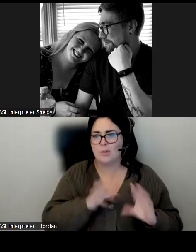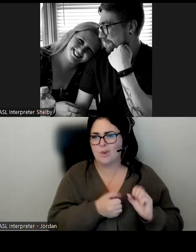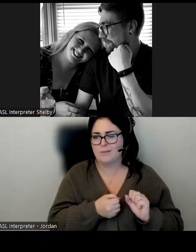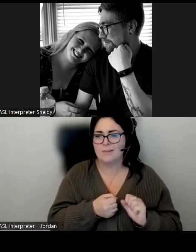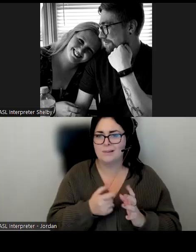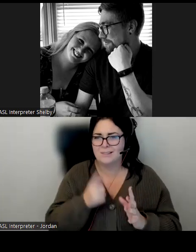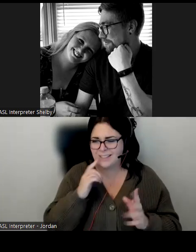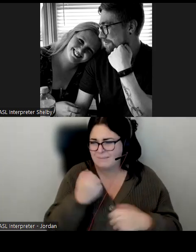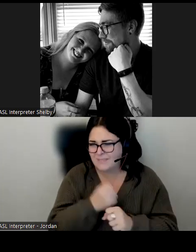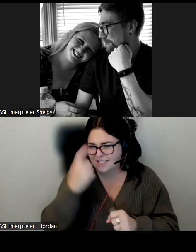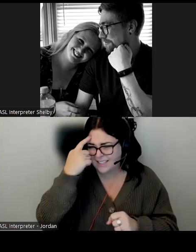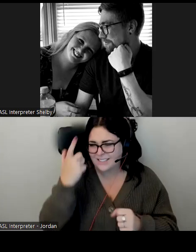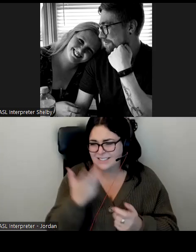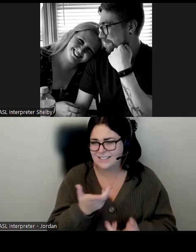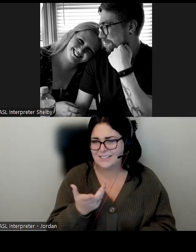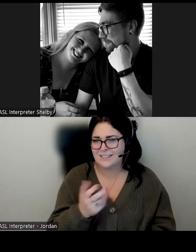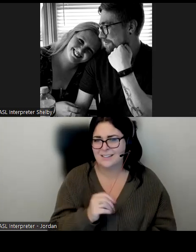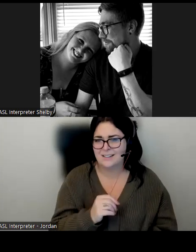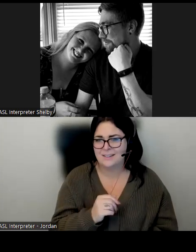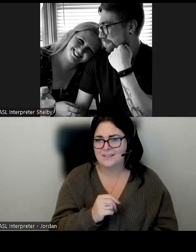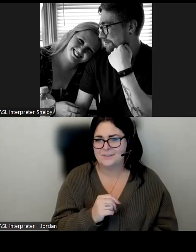making sense?